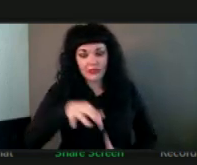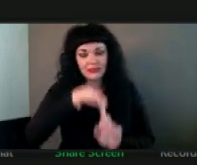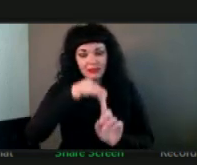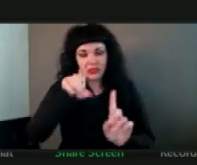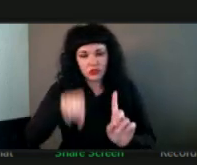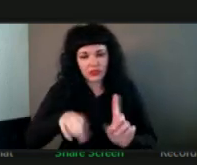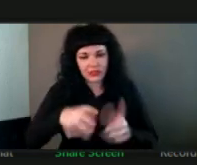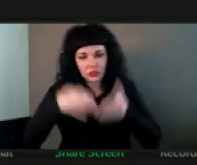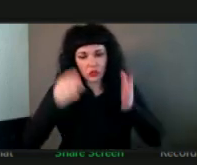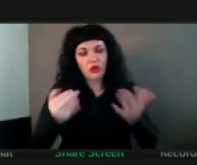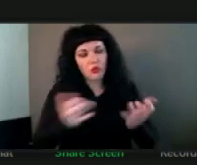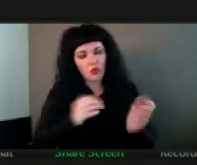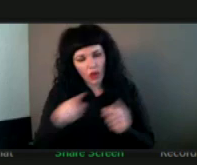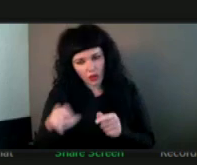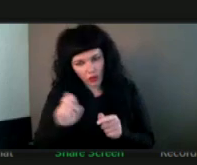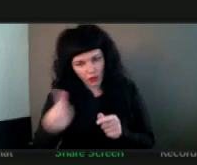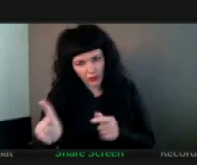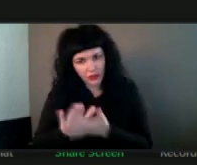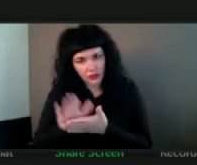way. So, but